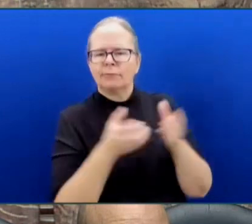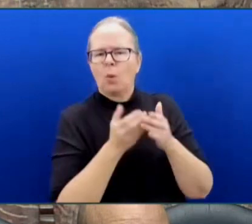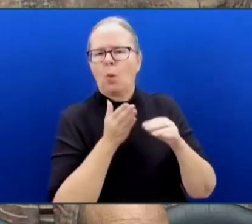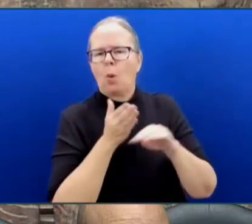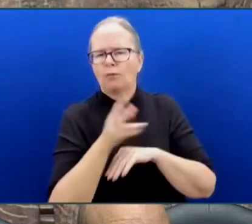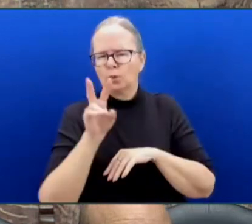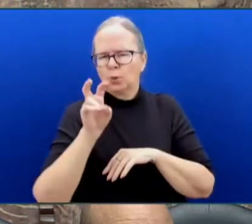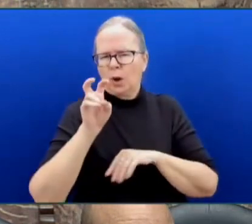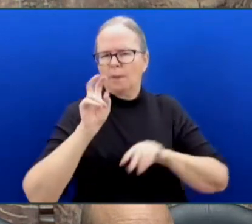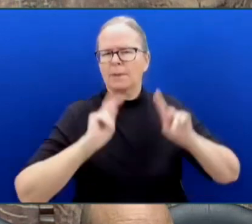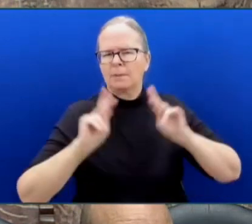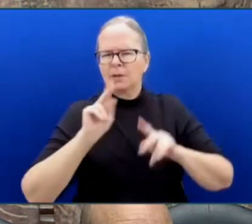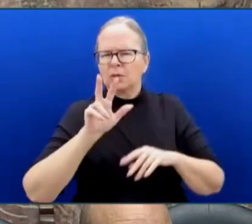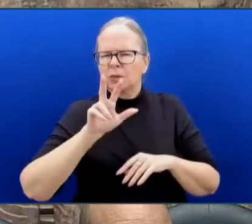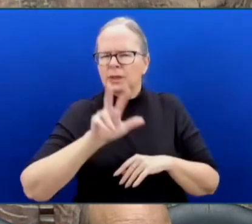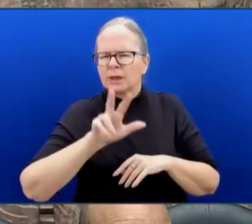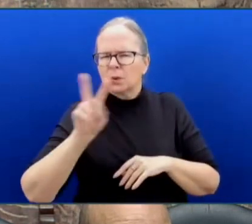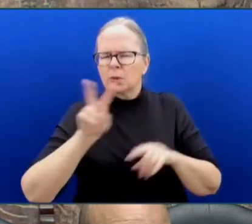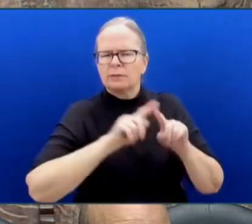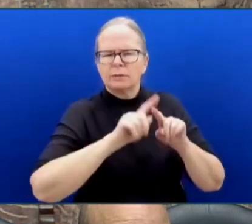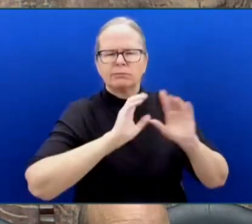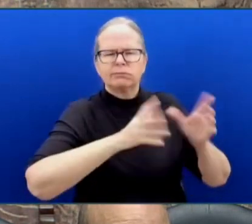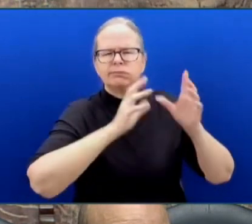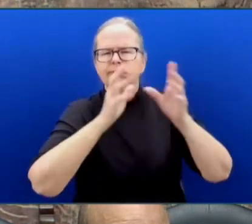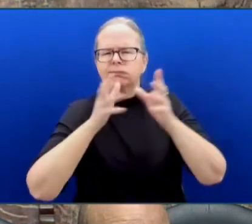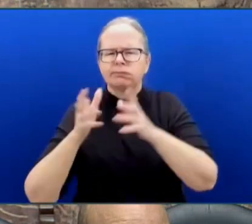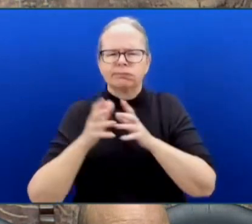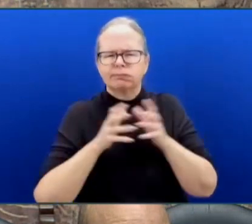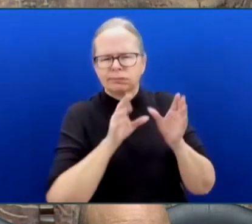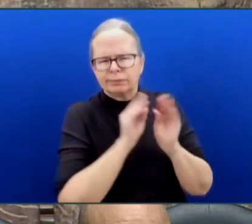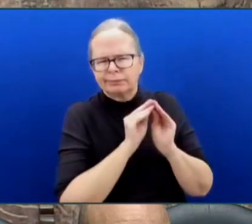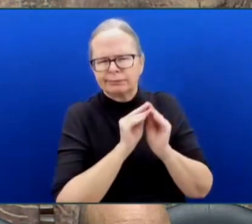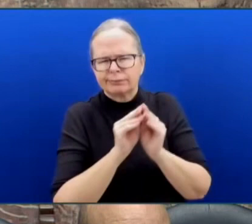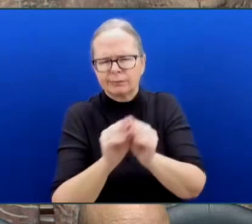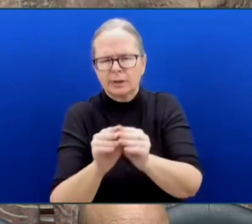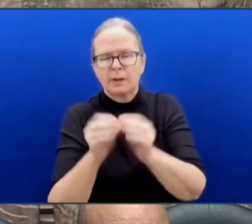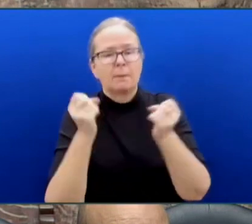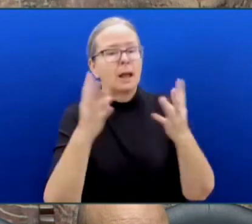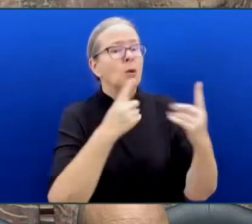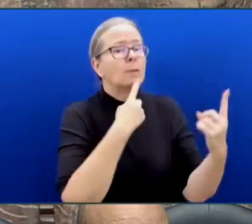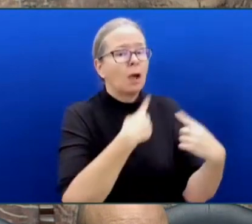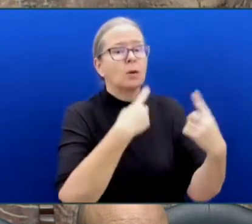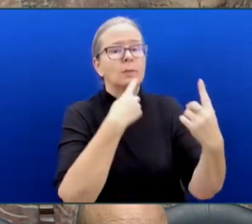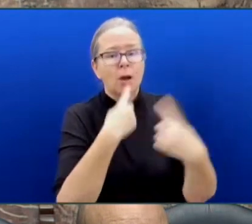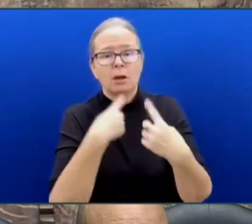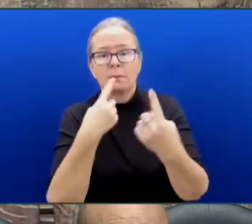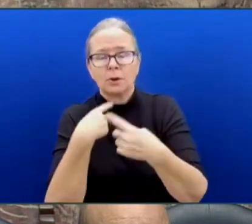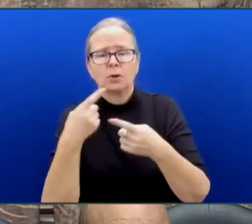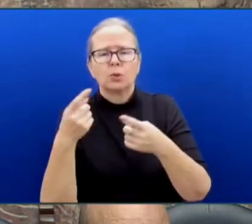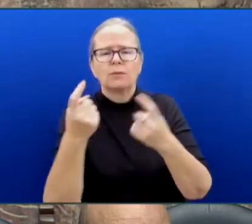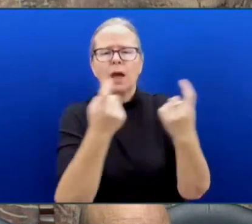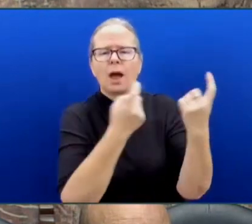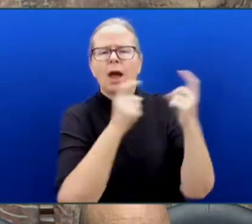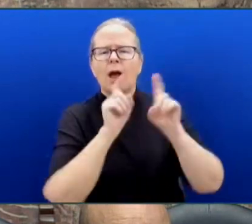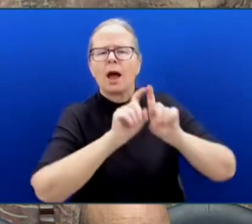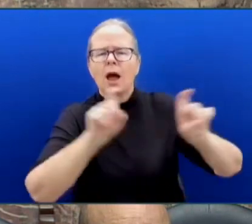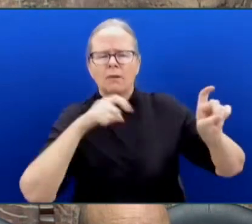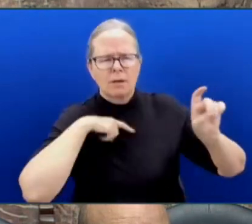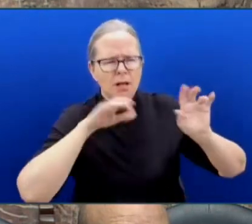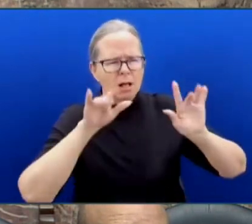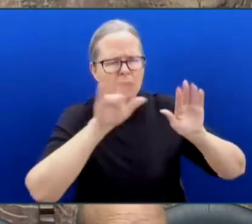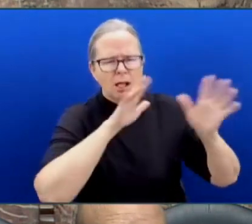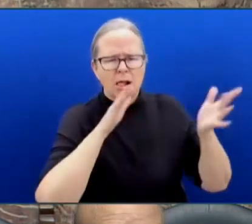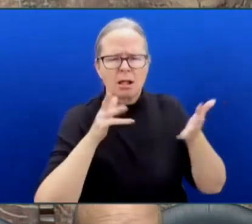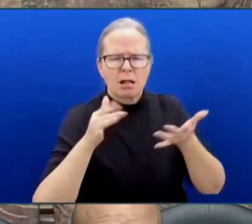responses. And we should expect a response and information about that early in the new year from the Ministry of Children and Families. So the issues